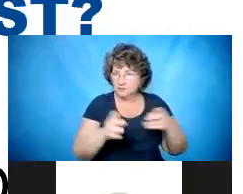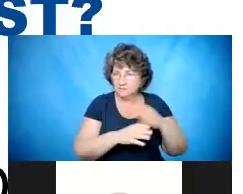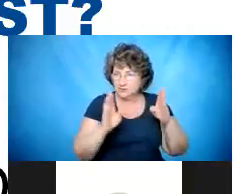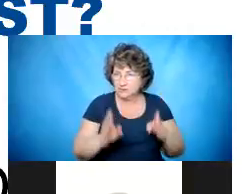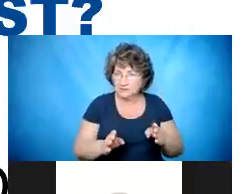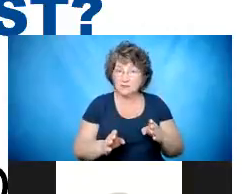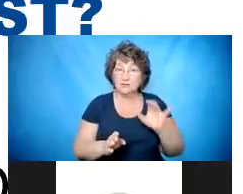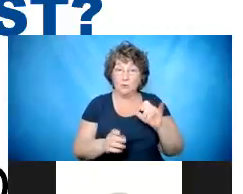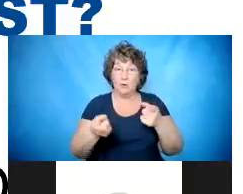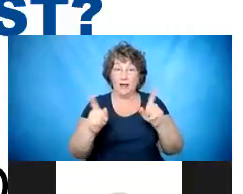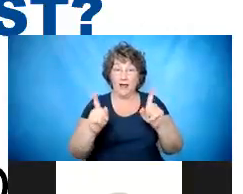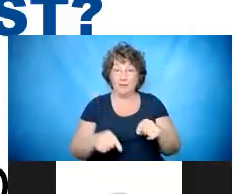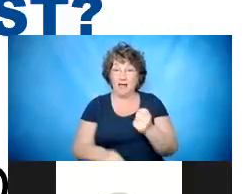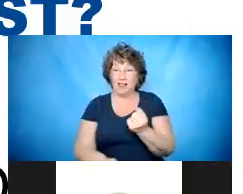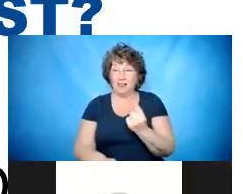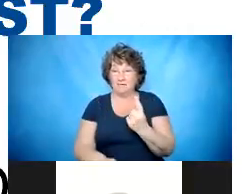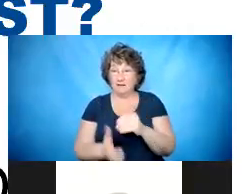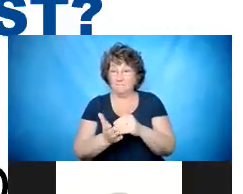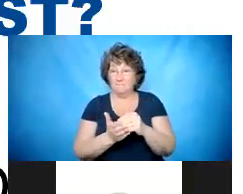centers for community-based